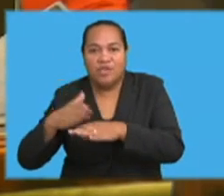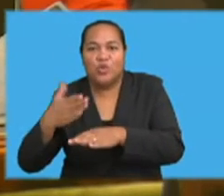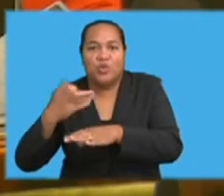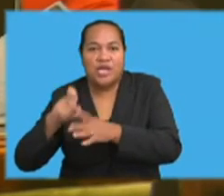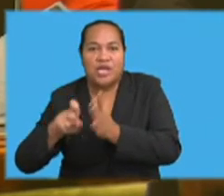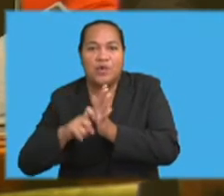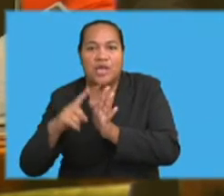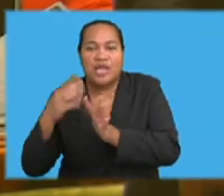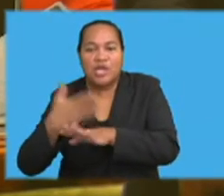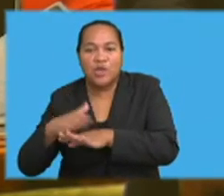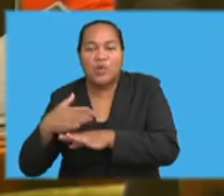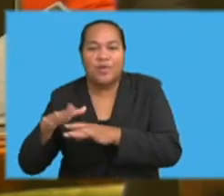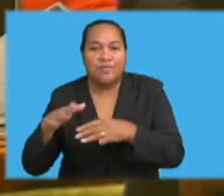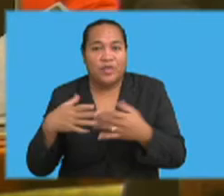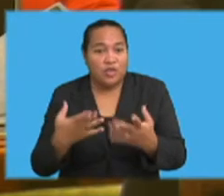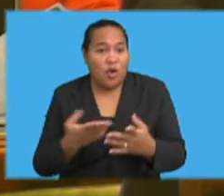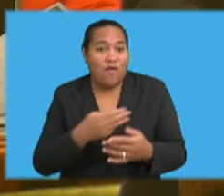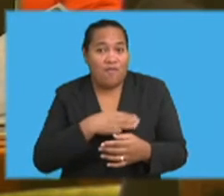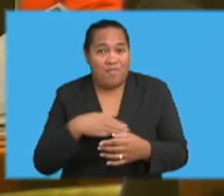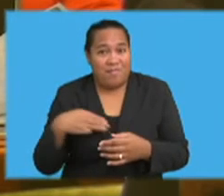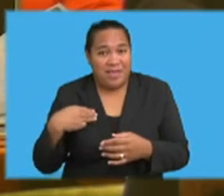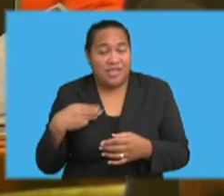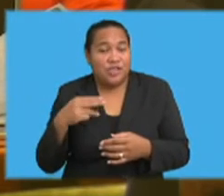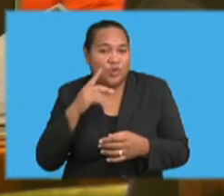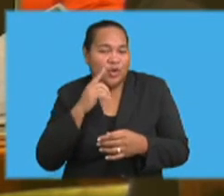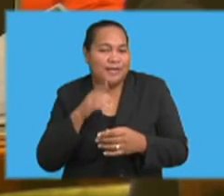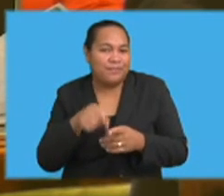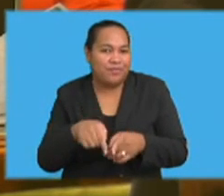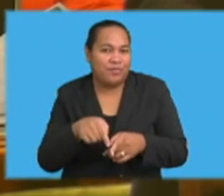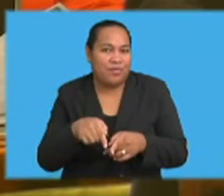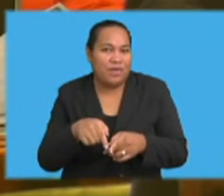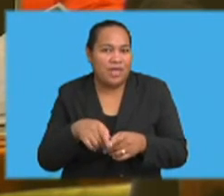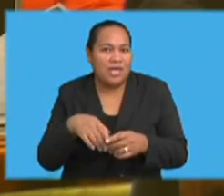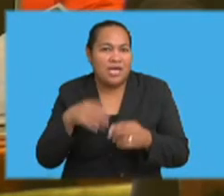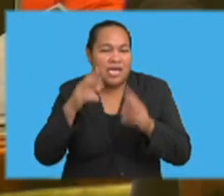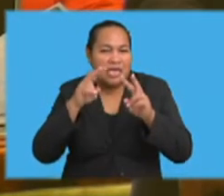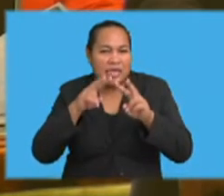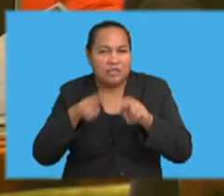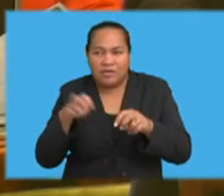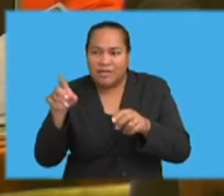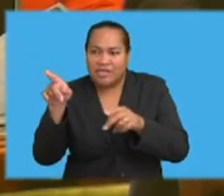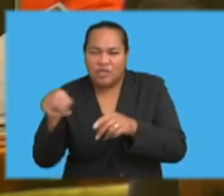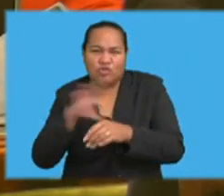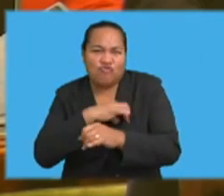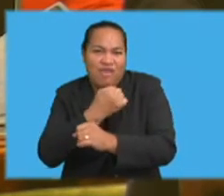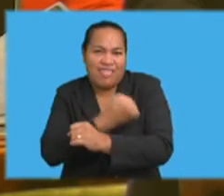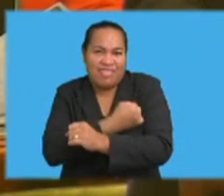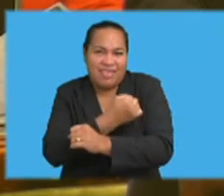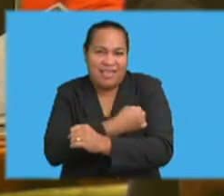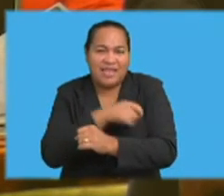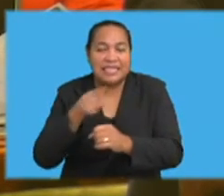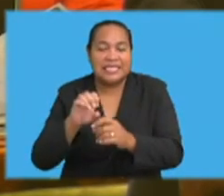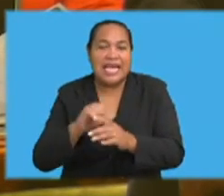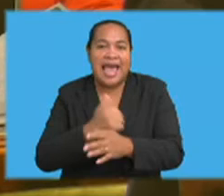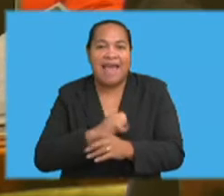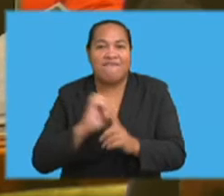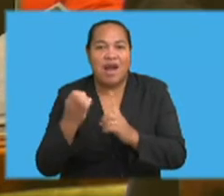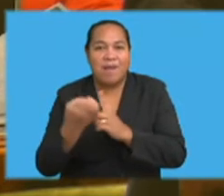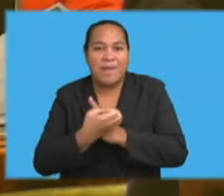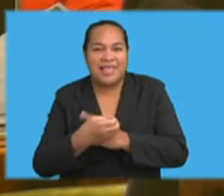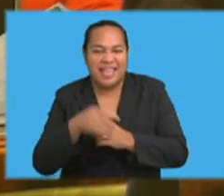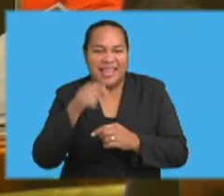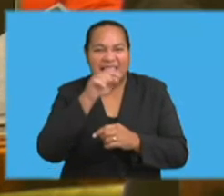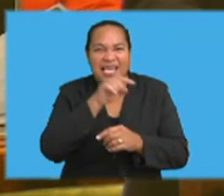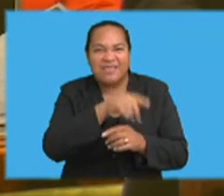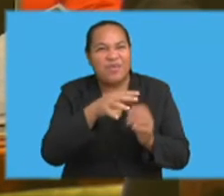stance of the Ministry on the National Development Plan has instigated the Ministry to strengthen its environmental division through the